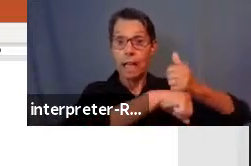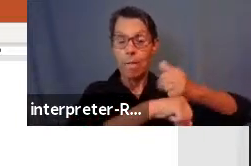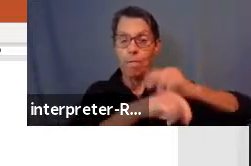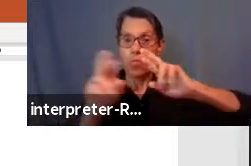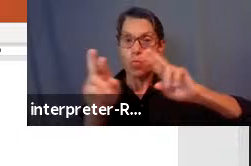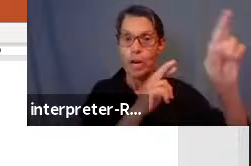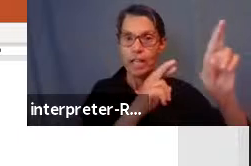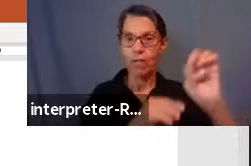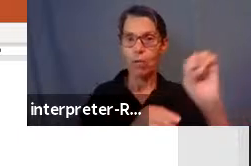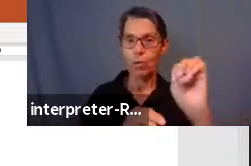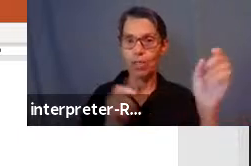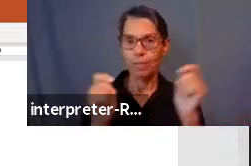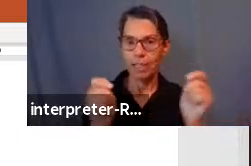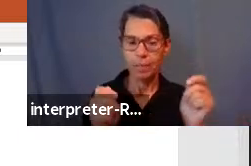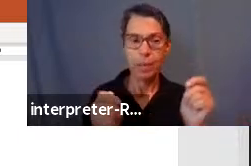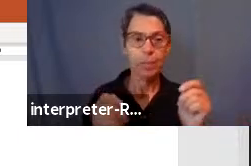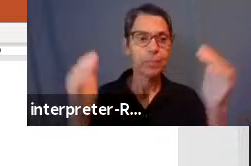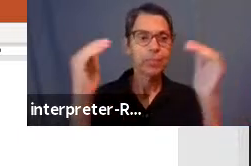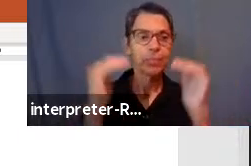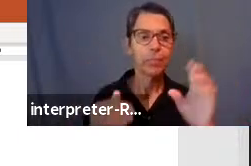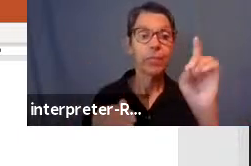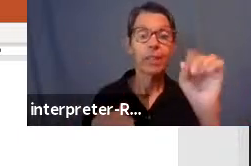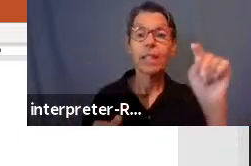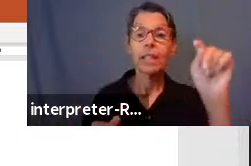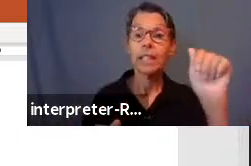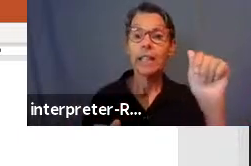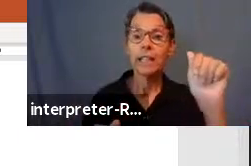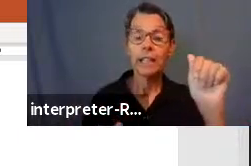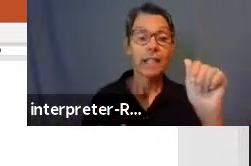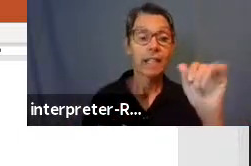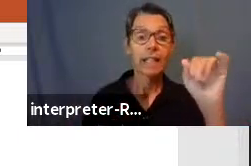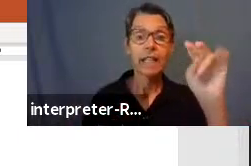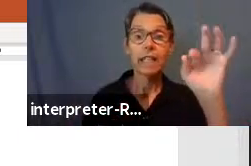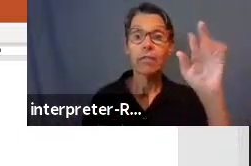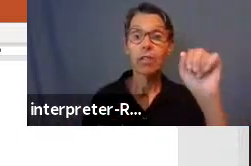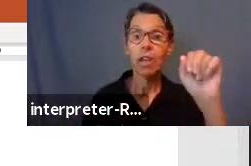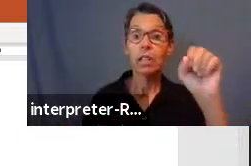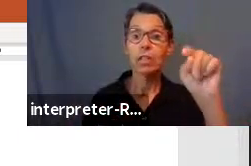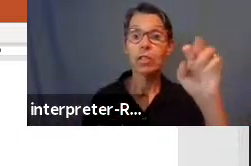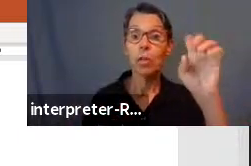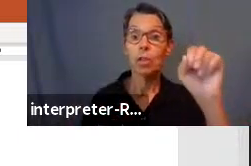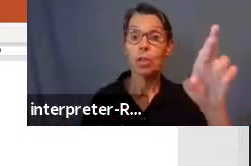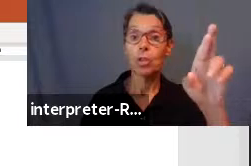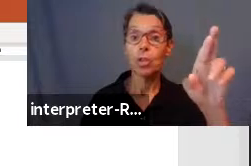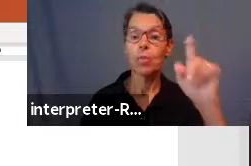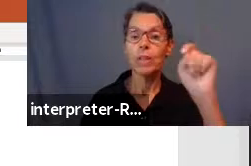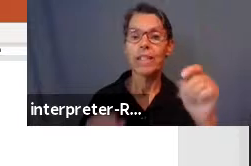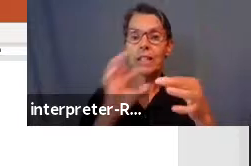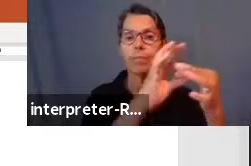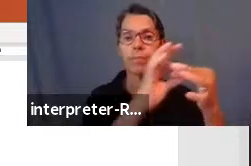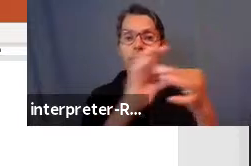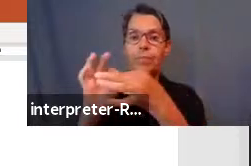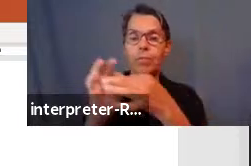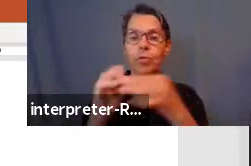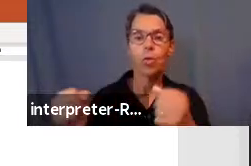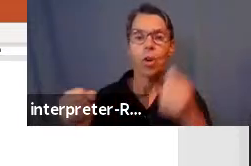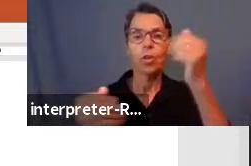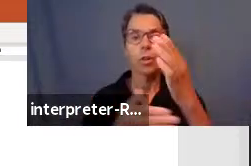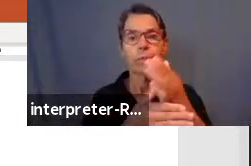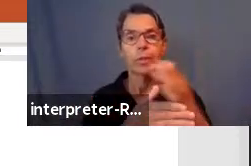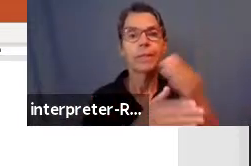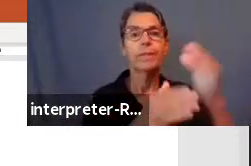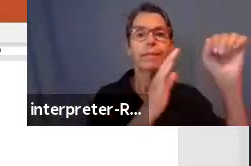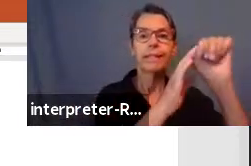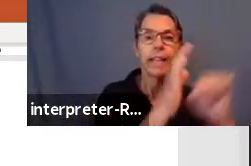management. Also, our data infrastructure, the connectivity needs to be stronger between the states and the feds and all the groups